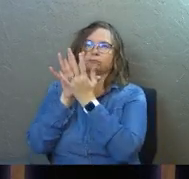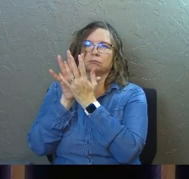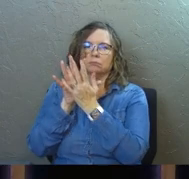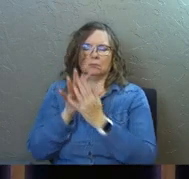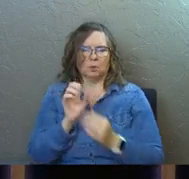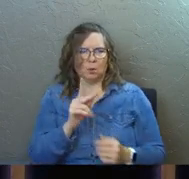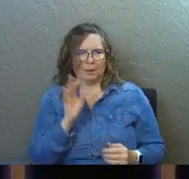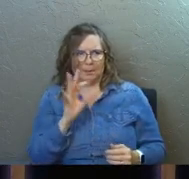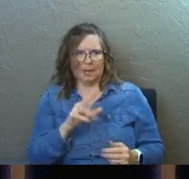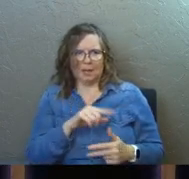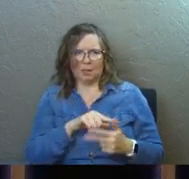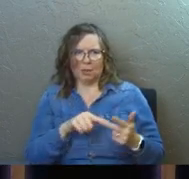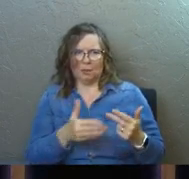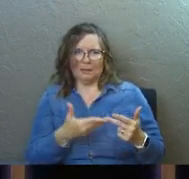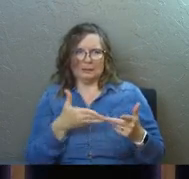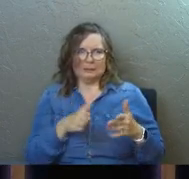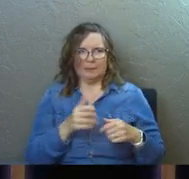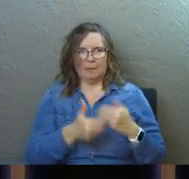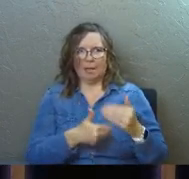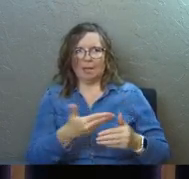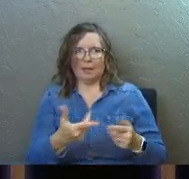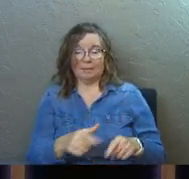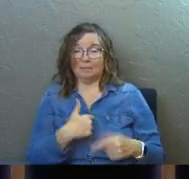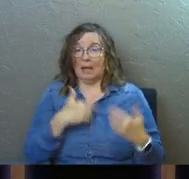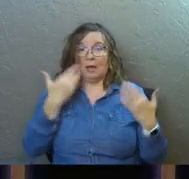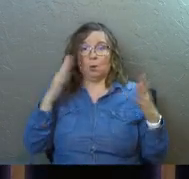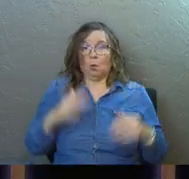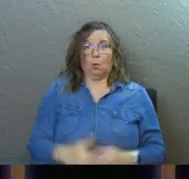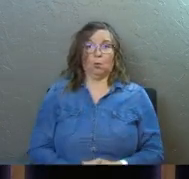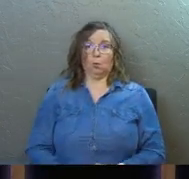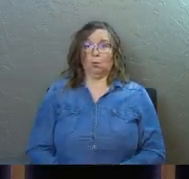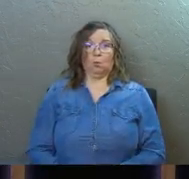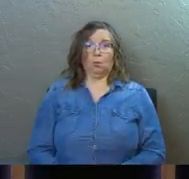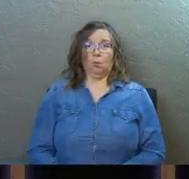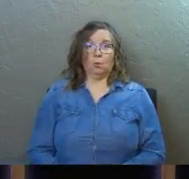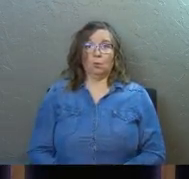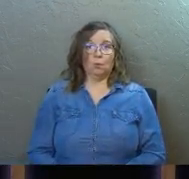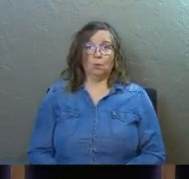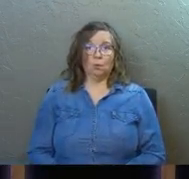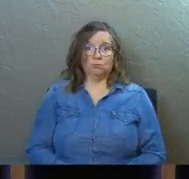Okay, Pastor, well, where are the three easy steps to make that happen? I don't know.